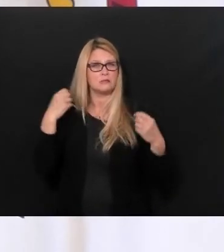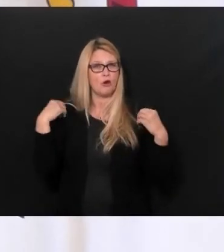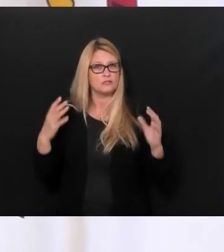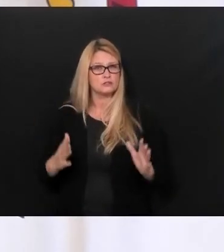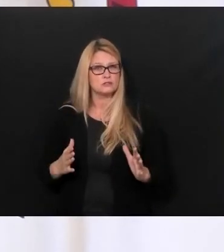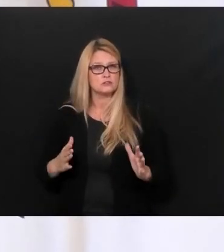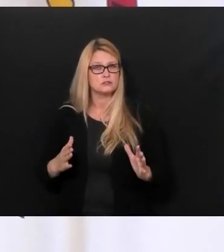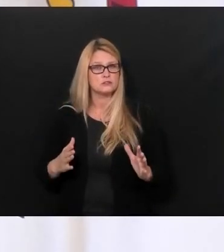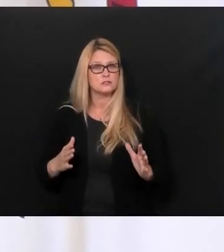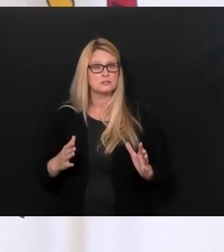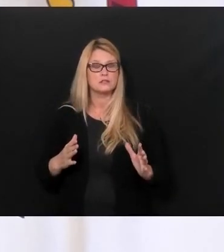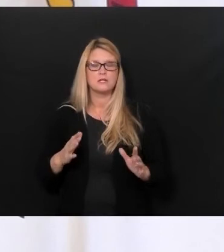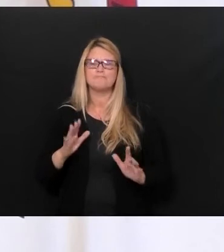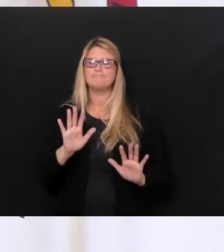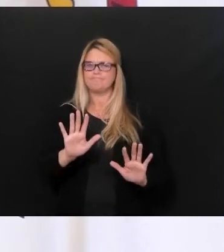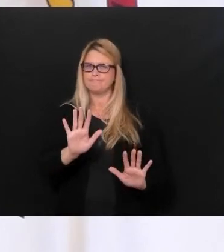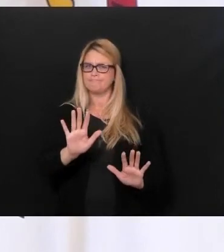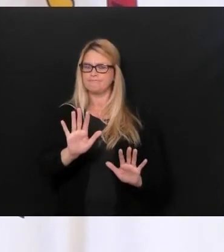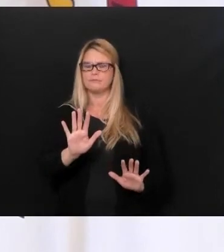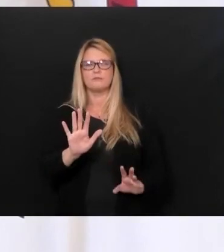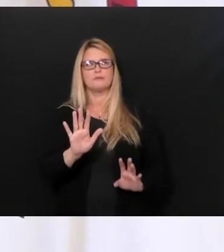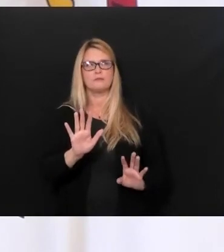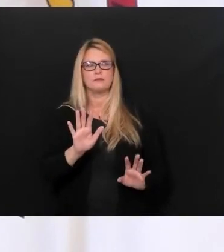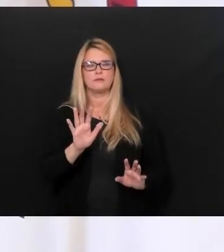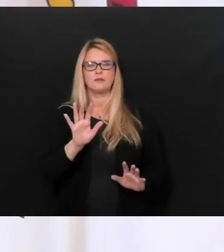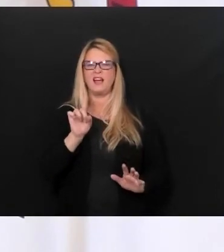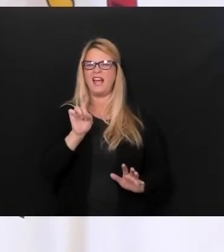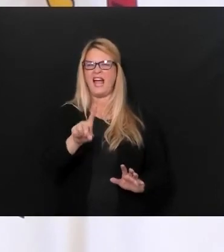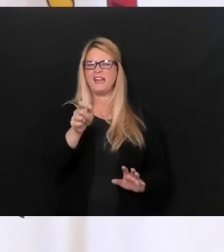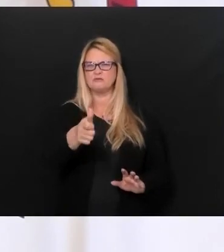all, ask yourself really just point blank,